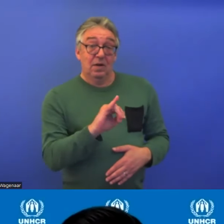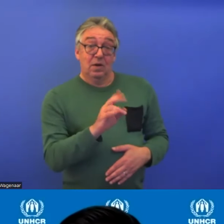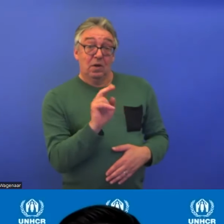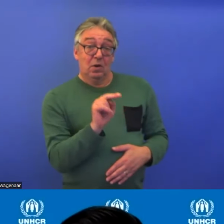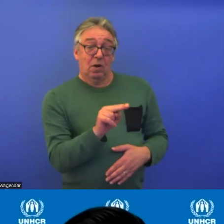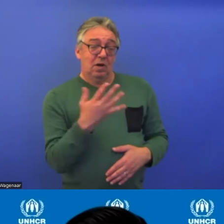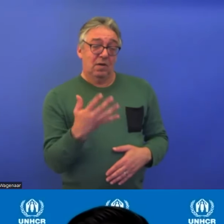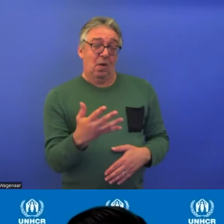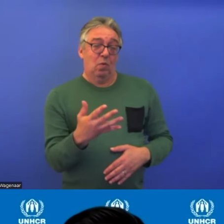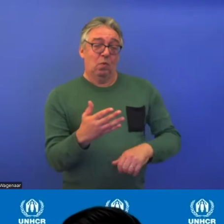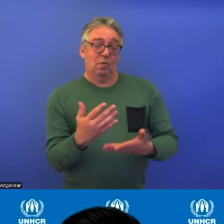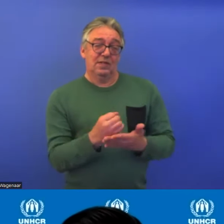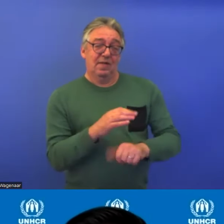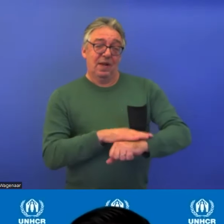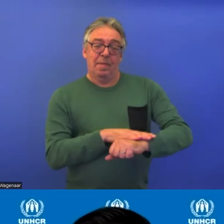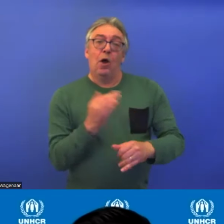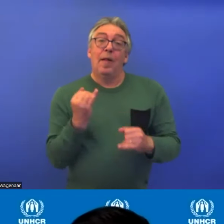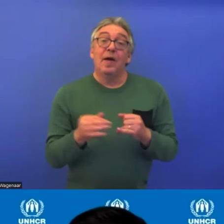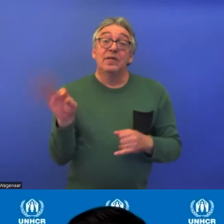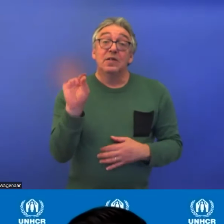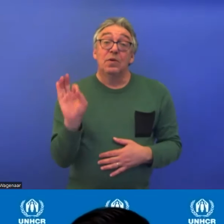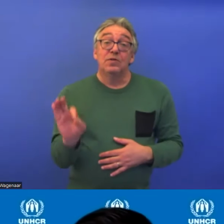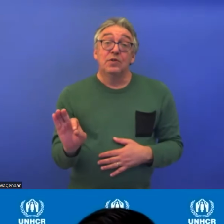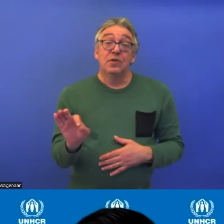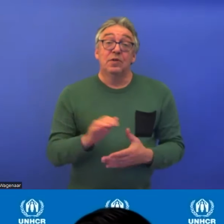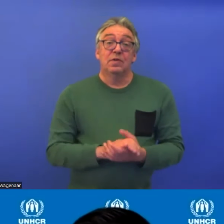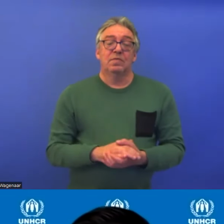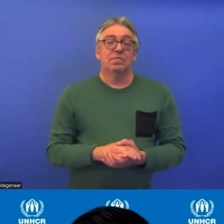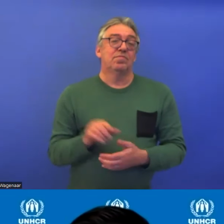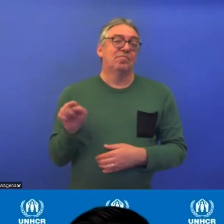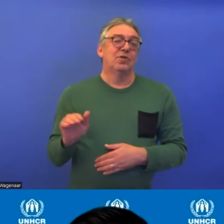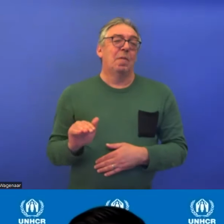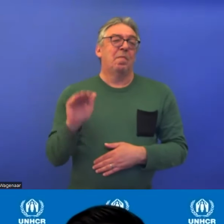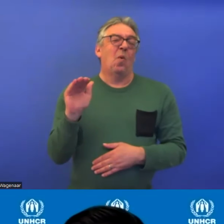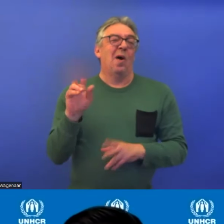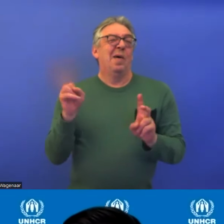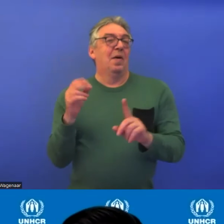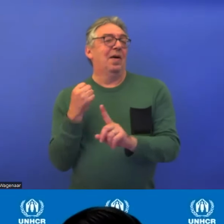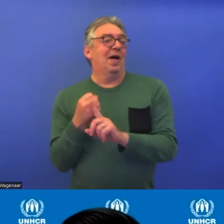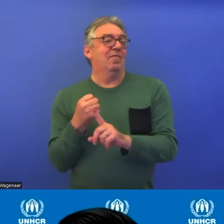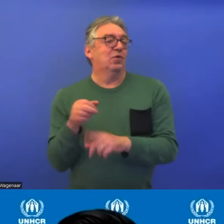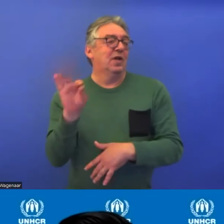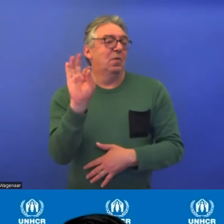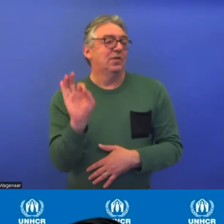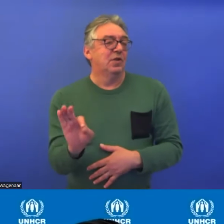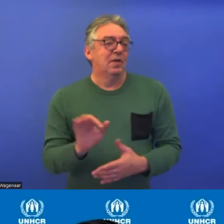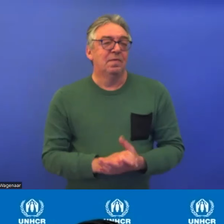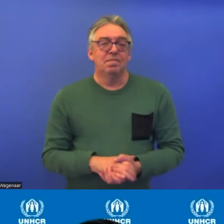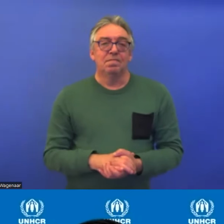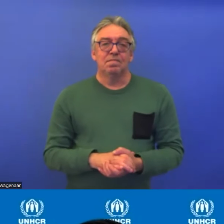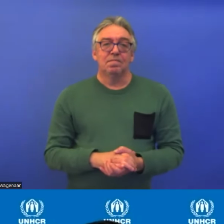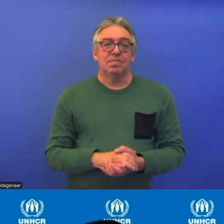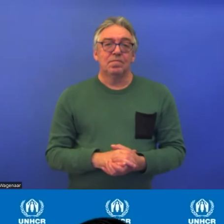last question, and I guess this is more of an advocacy-oriented question, right? On how,